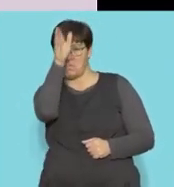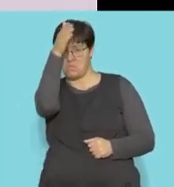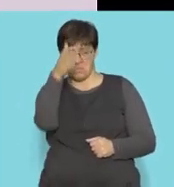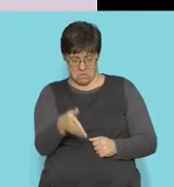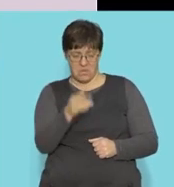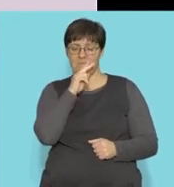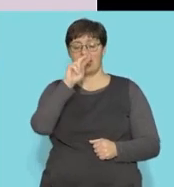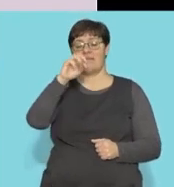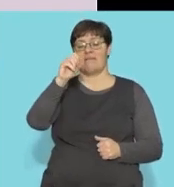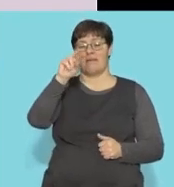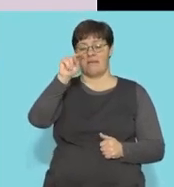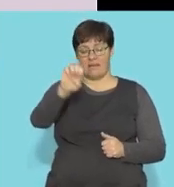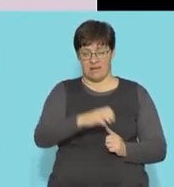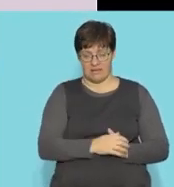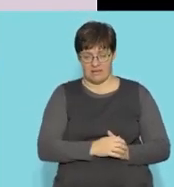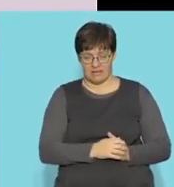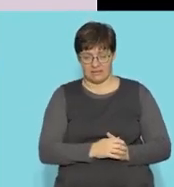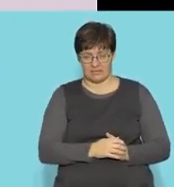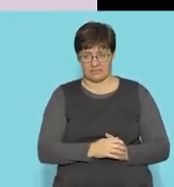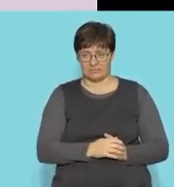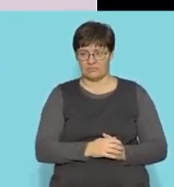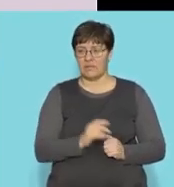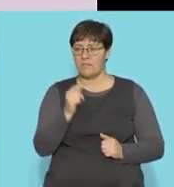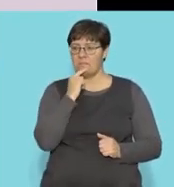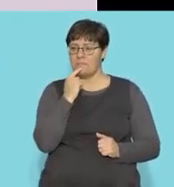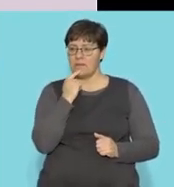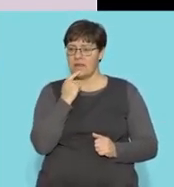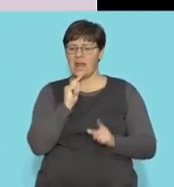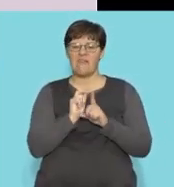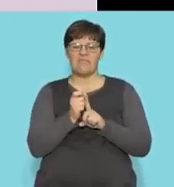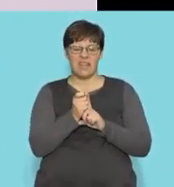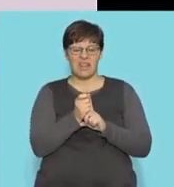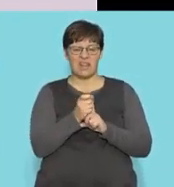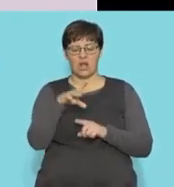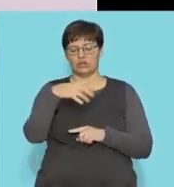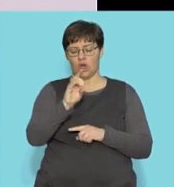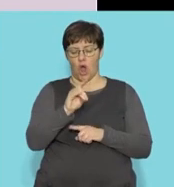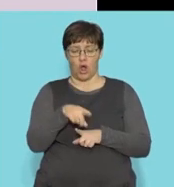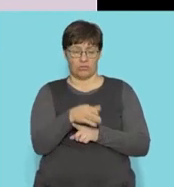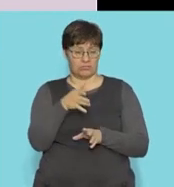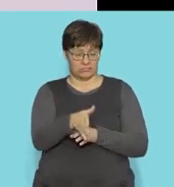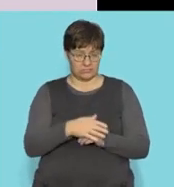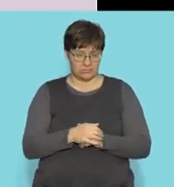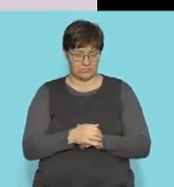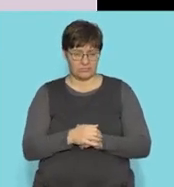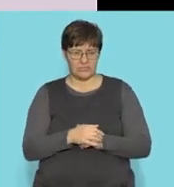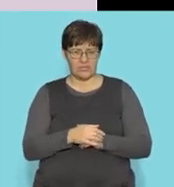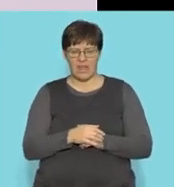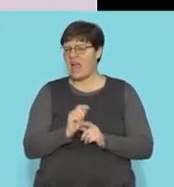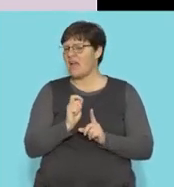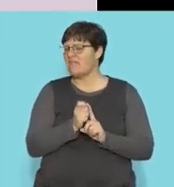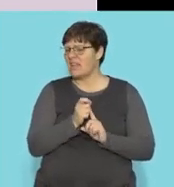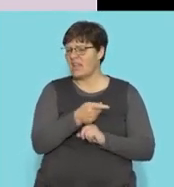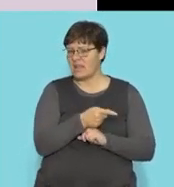none. What about a flea living on a dog? What do we call the